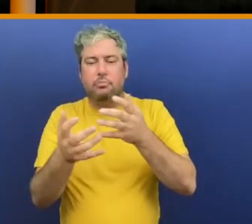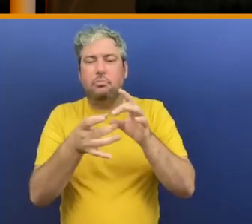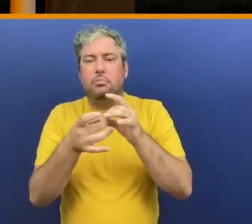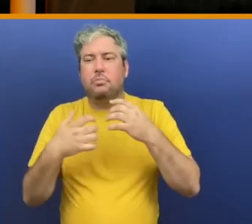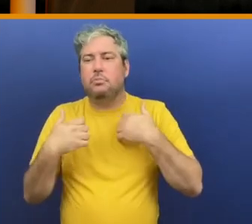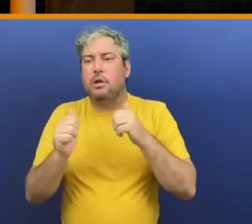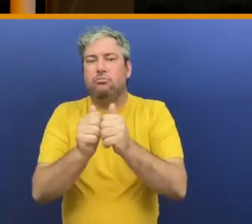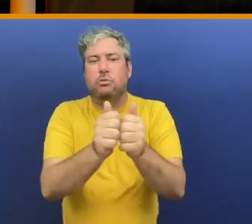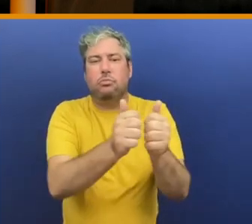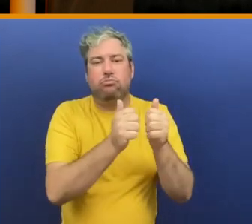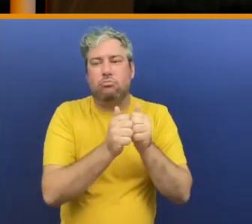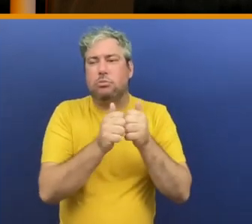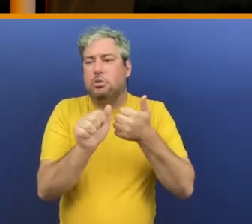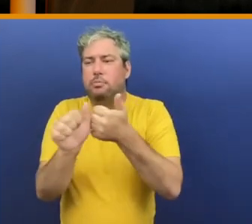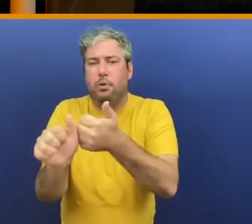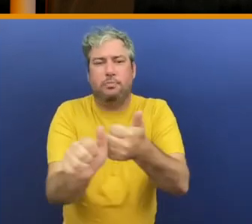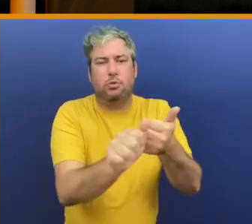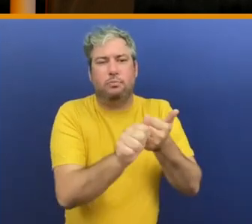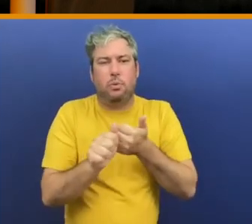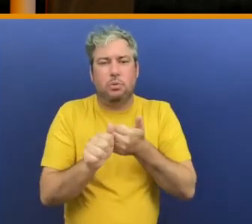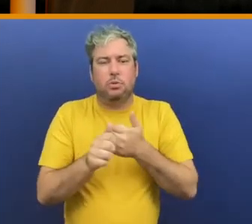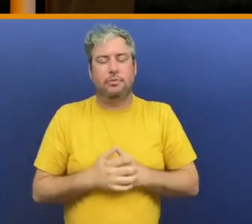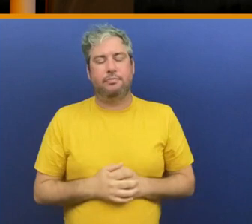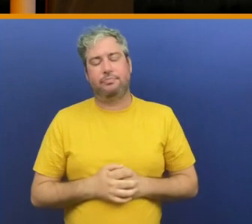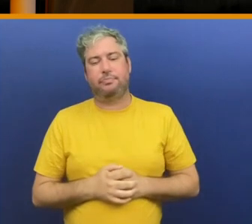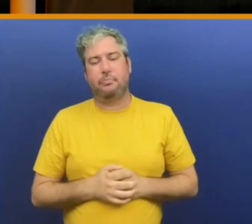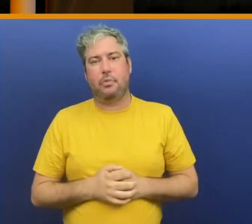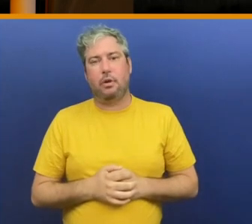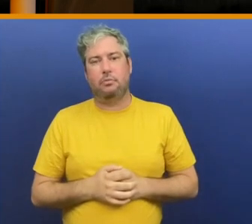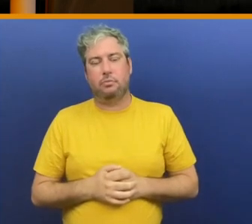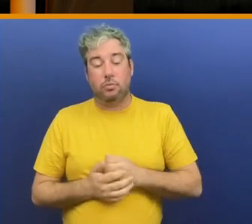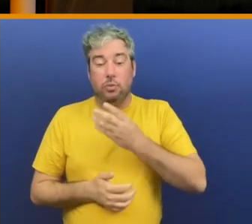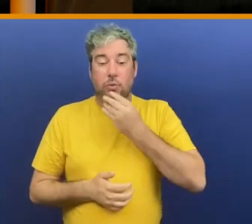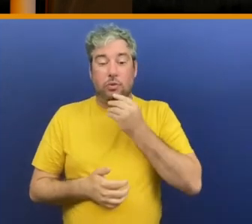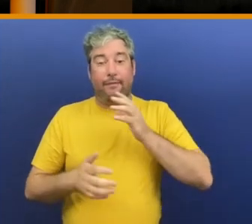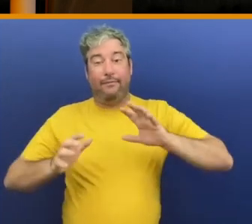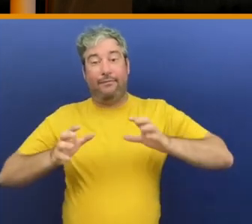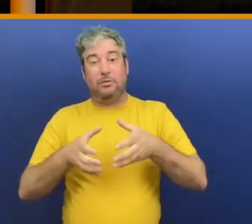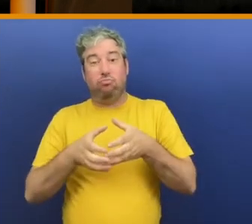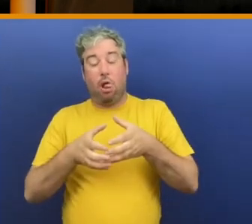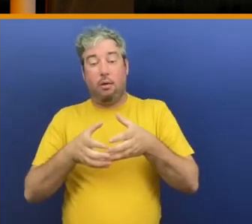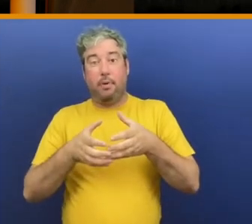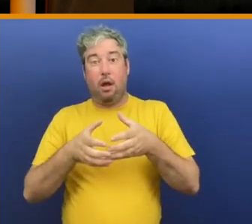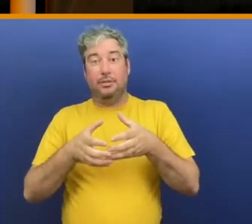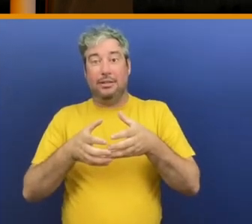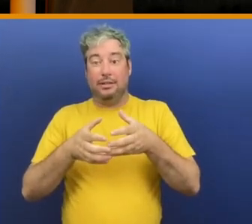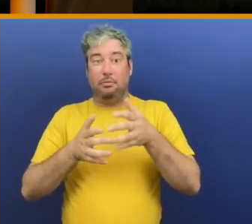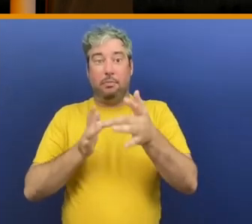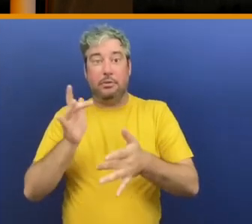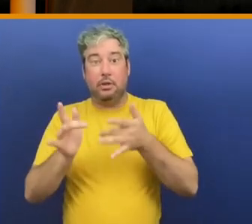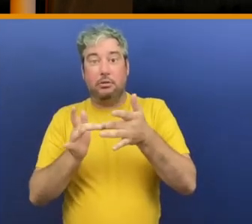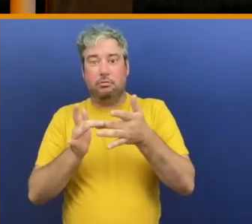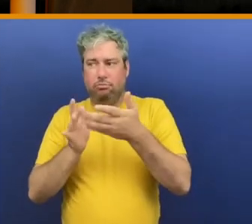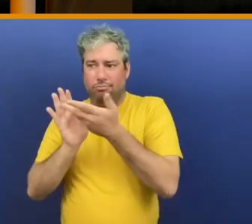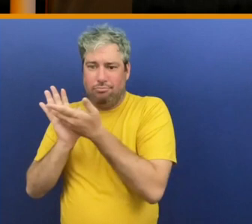party websites to showcase party bodies and enable them more easily to attract members. In addition,